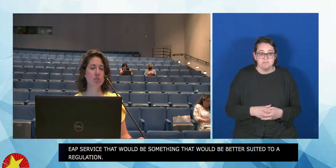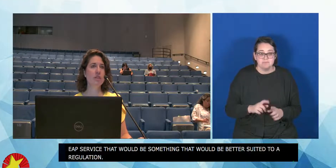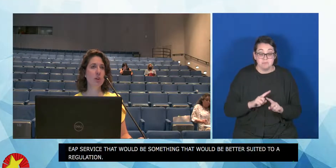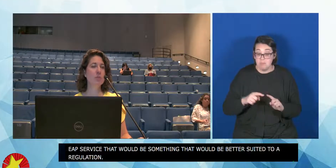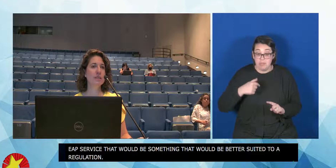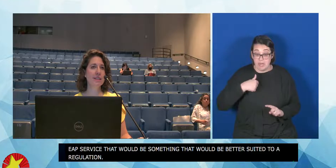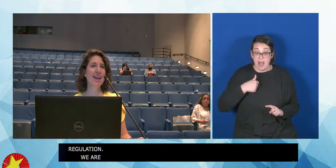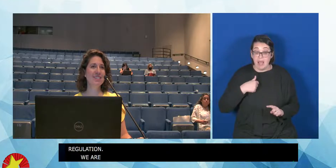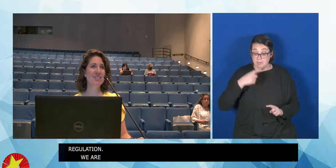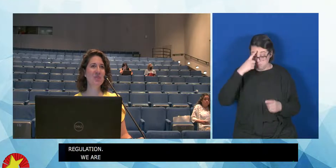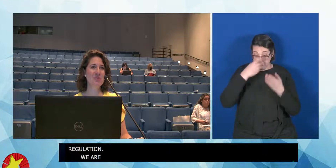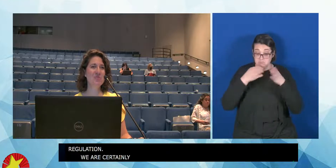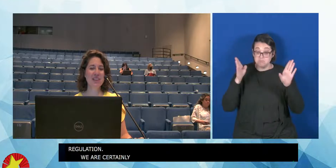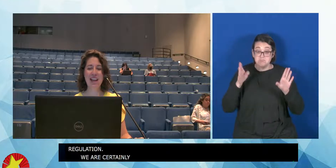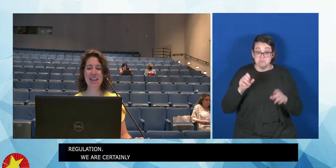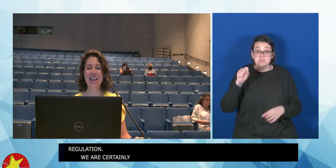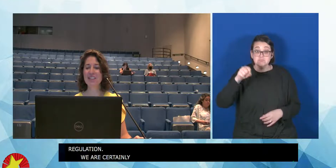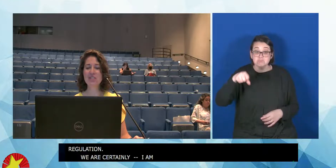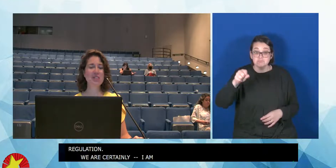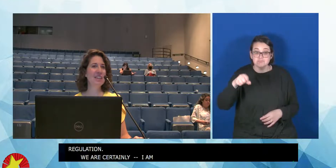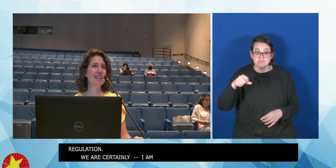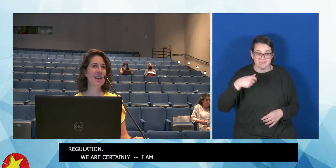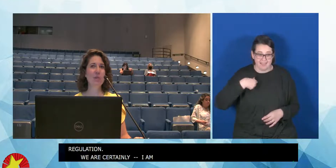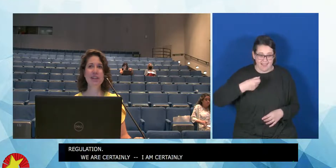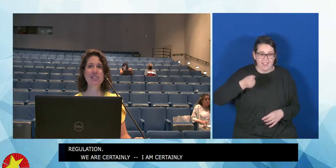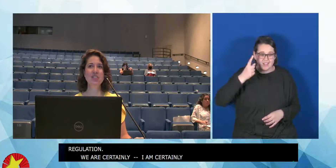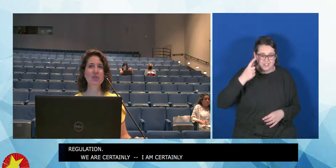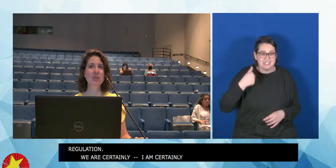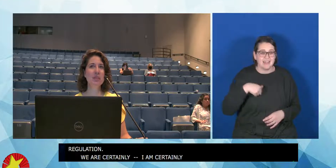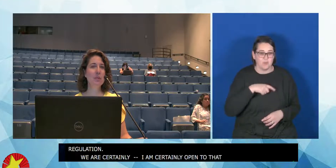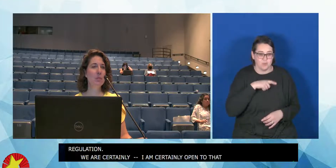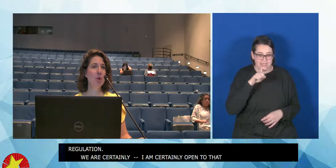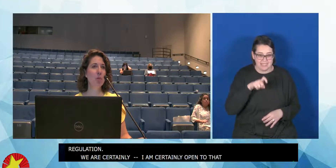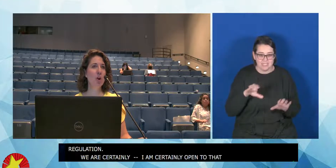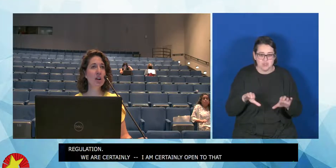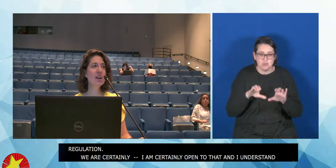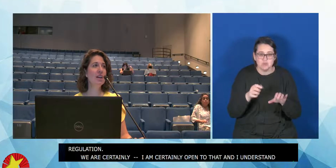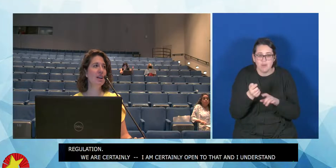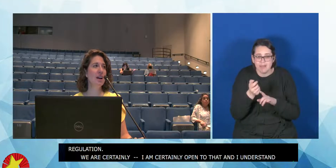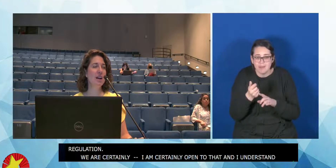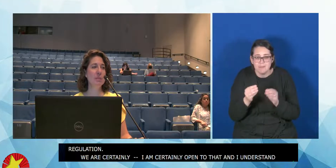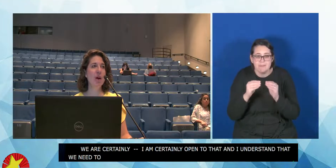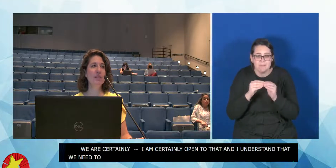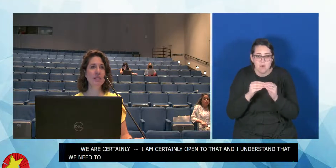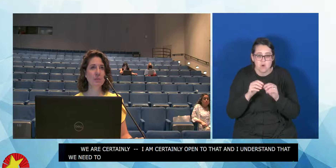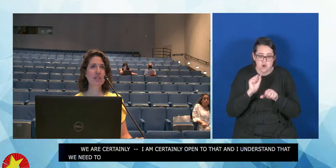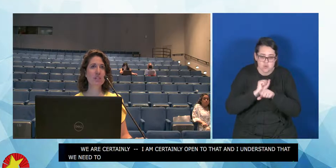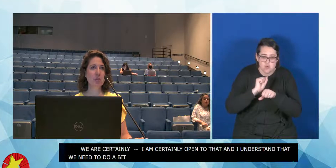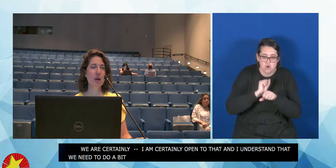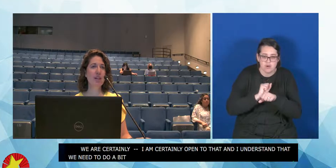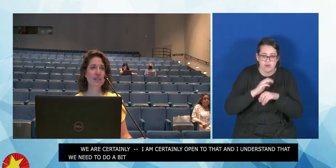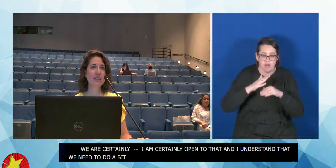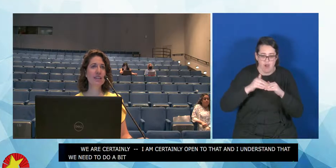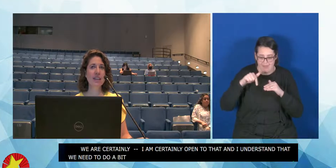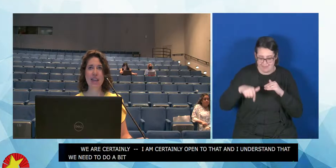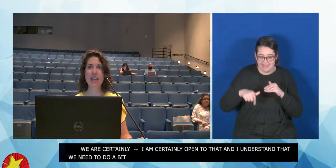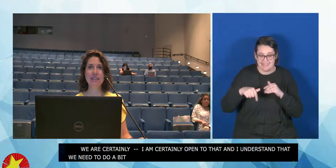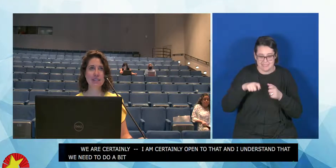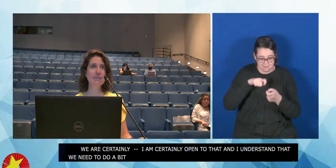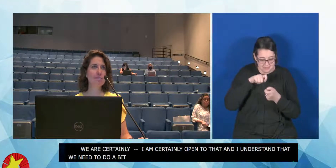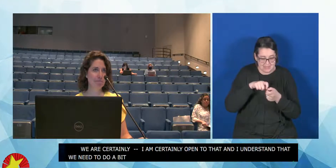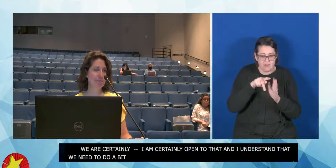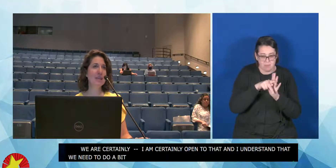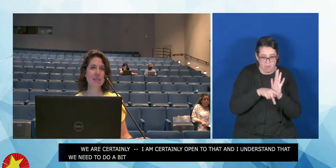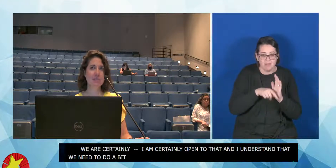I'm certainly open to that. So I understand that we need to do a little bit more work on this particular policy,